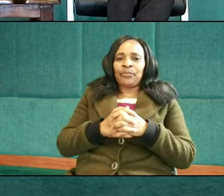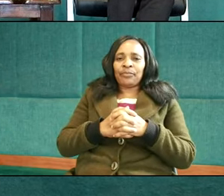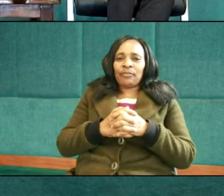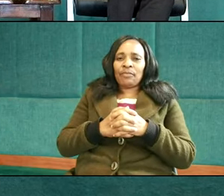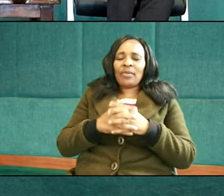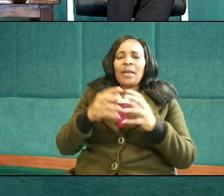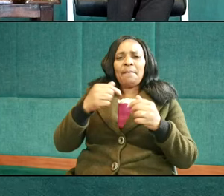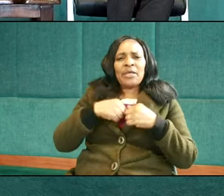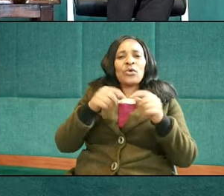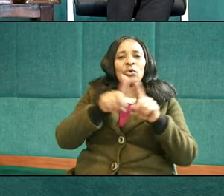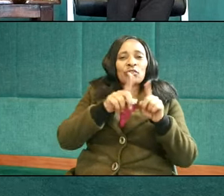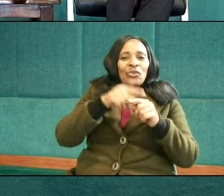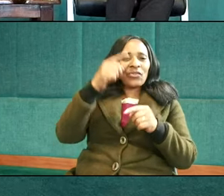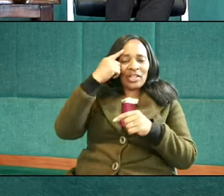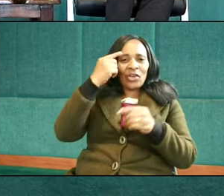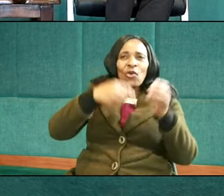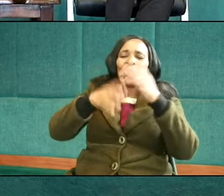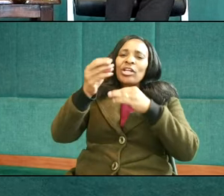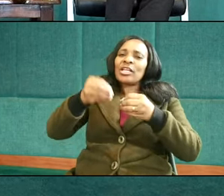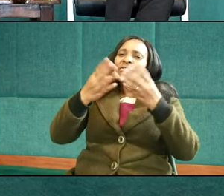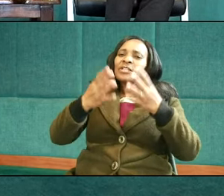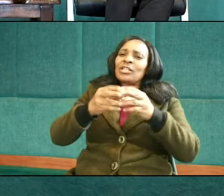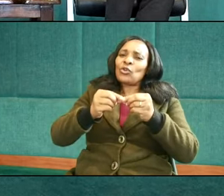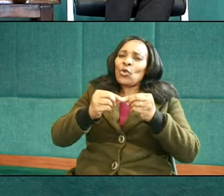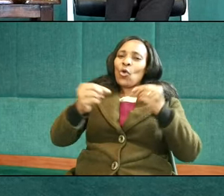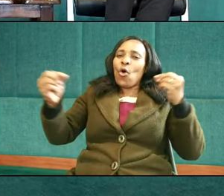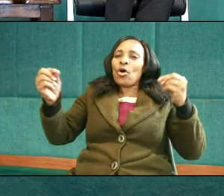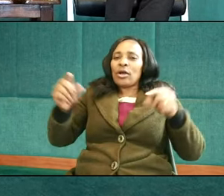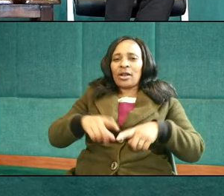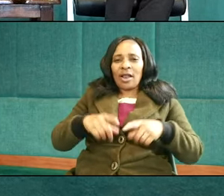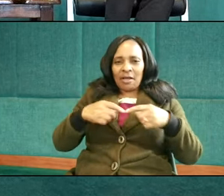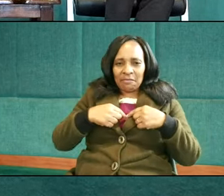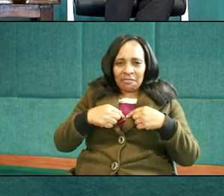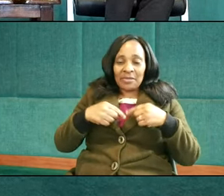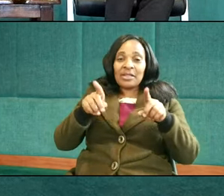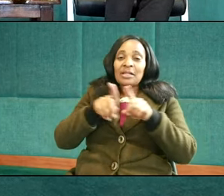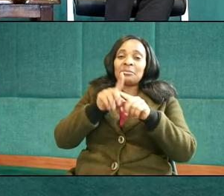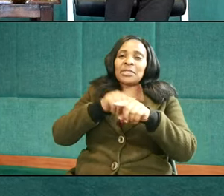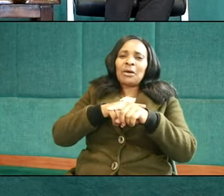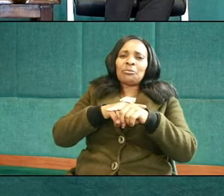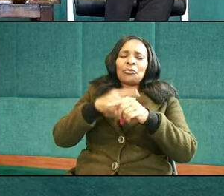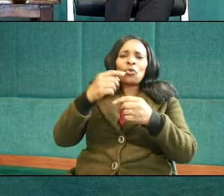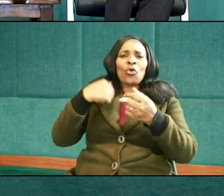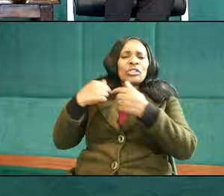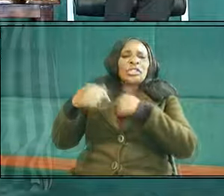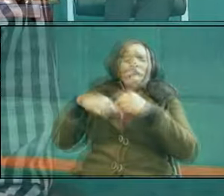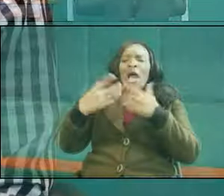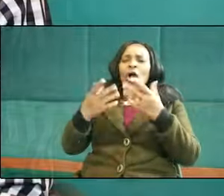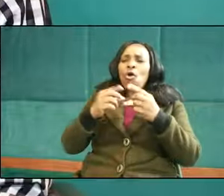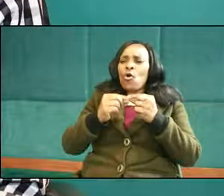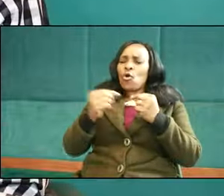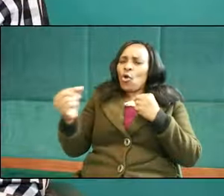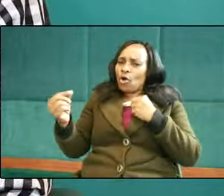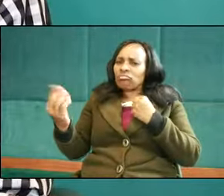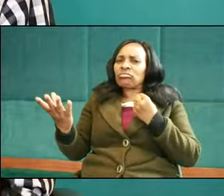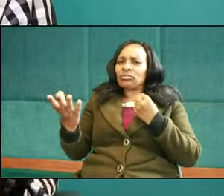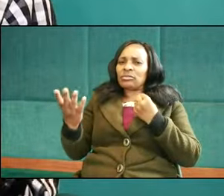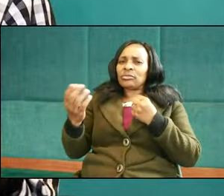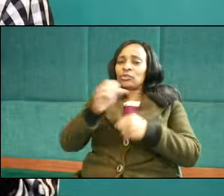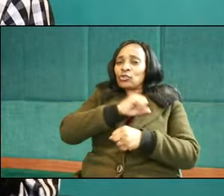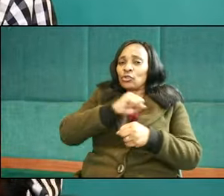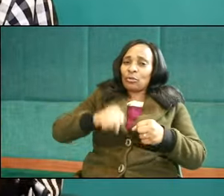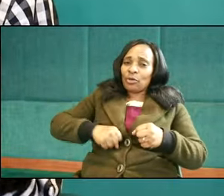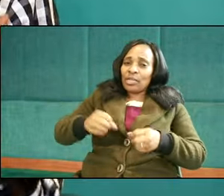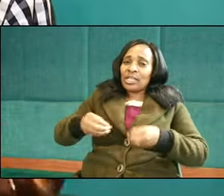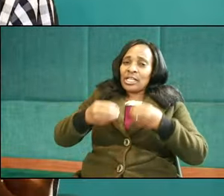Yeah, and I also think that God gives us long life, even as we consider how long Solomon was given to live. God did